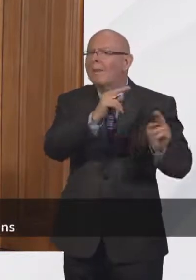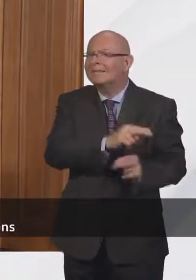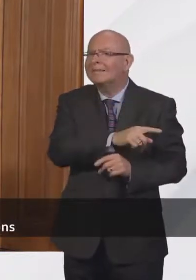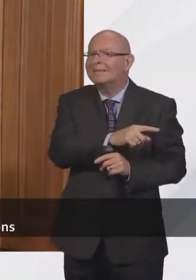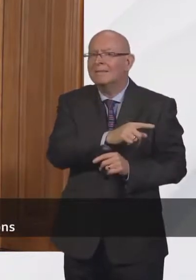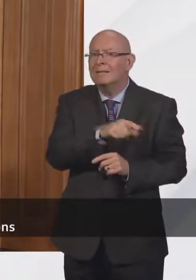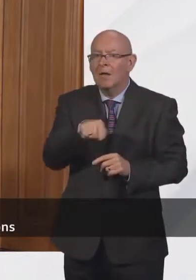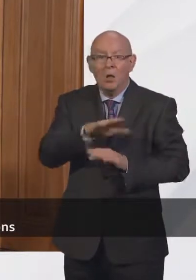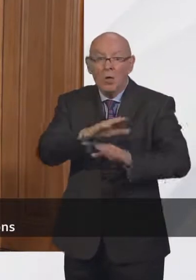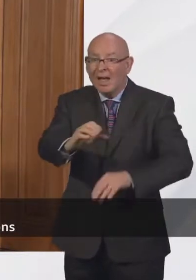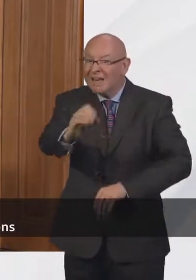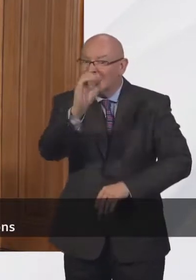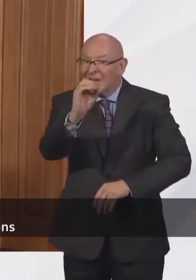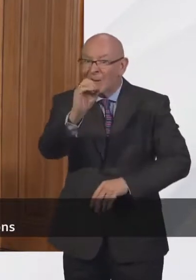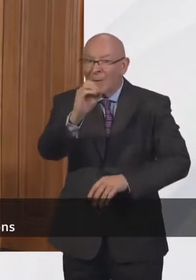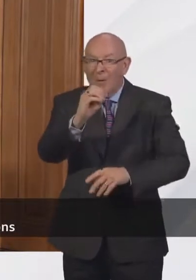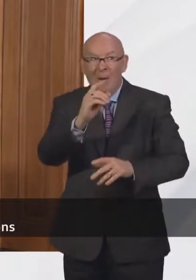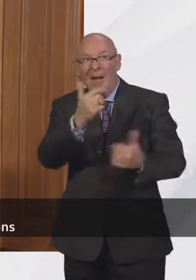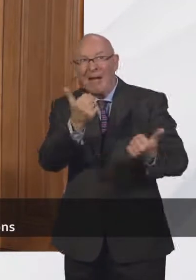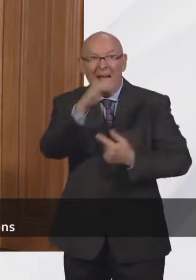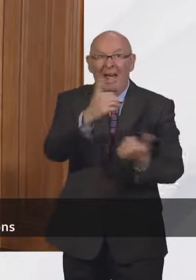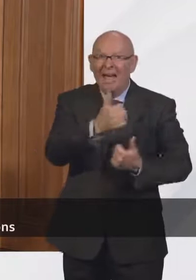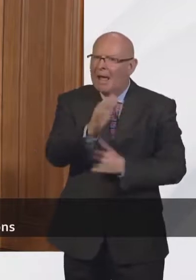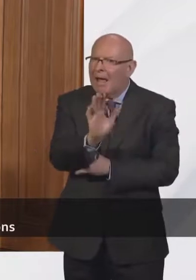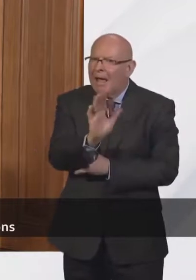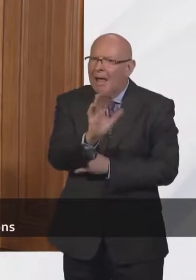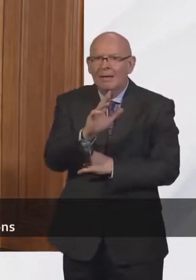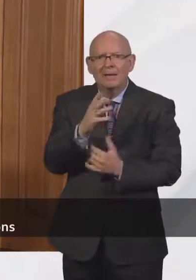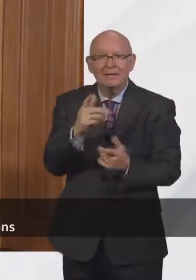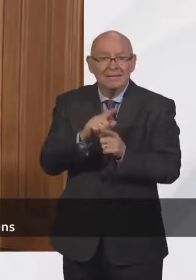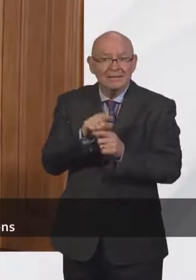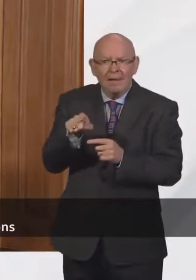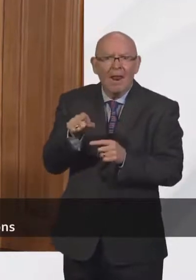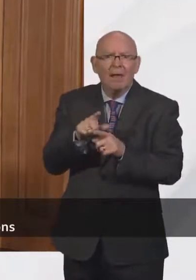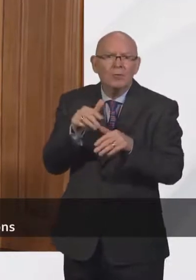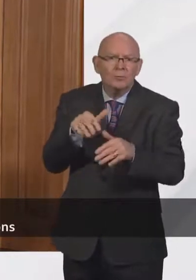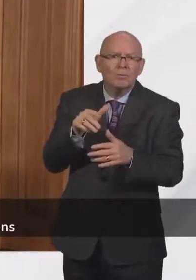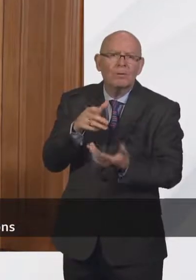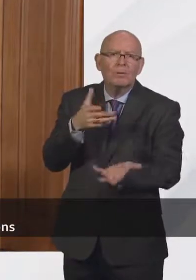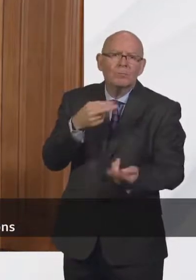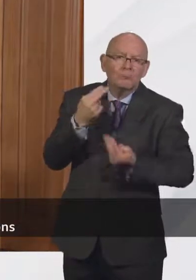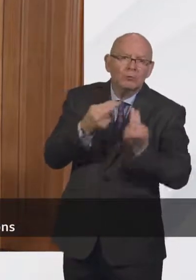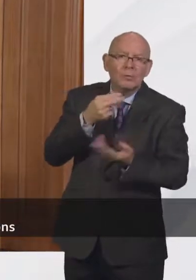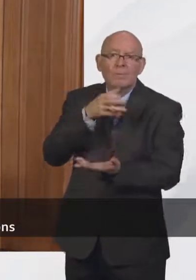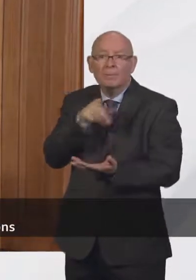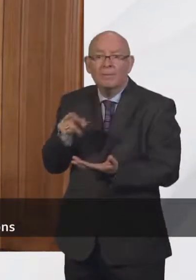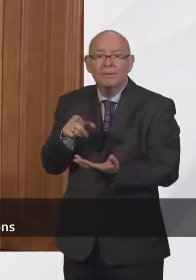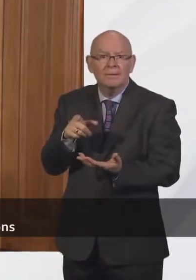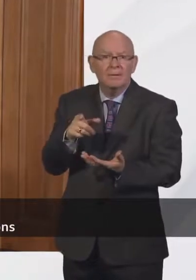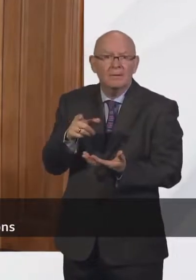and firms take these really seriously, because if we don't take them seriously, then chains of transmission between